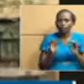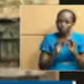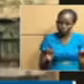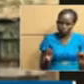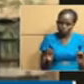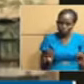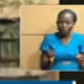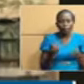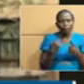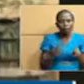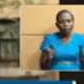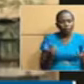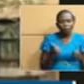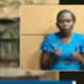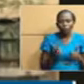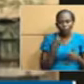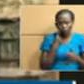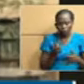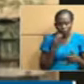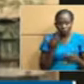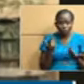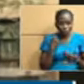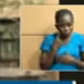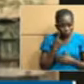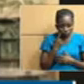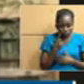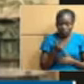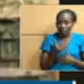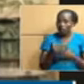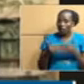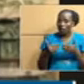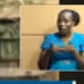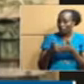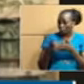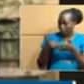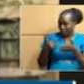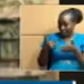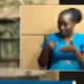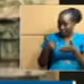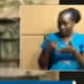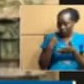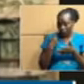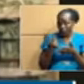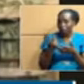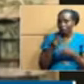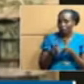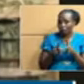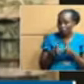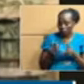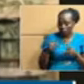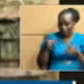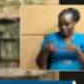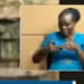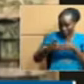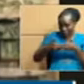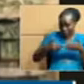goods. But we're not looking at the backyard. Who is actually in production? There are many aspects in social protection that right